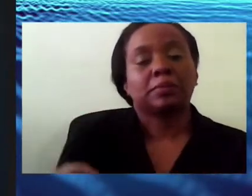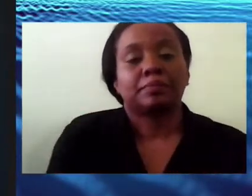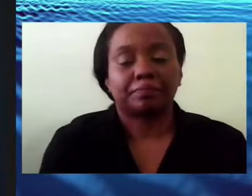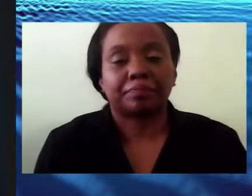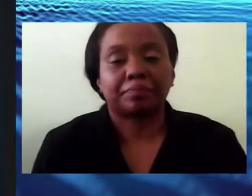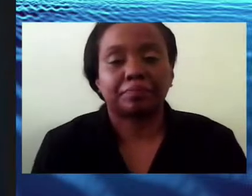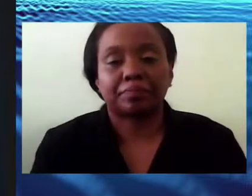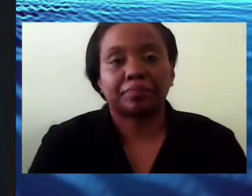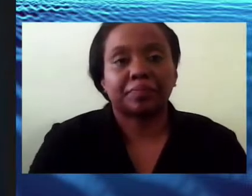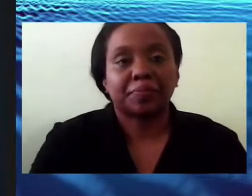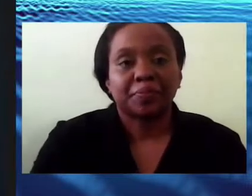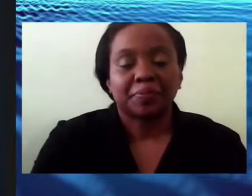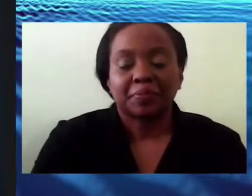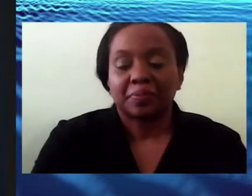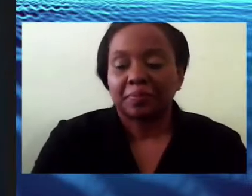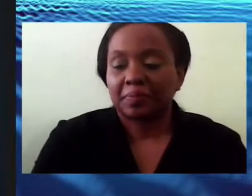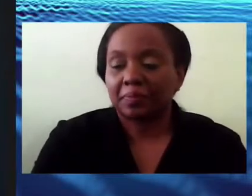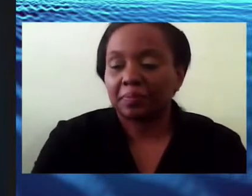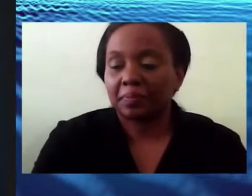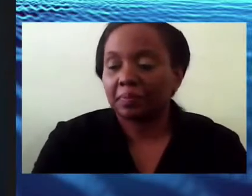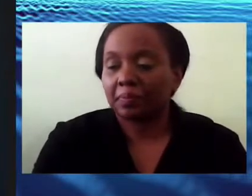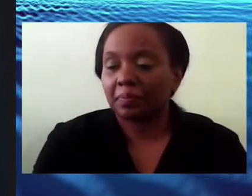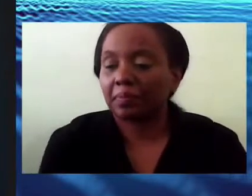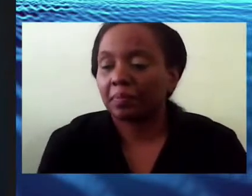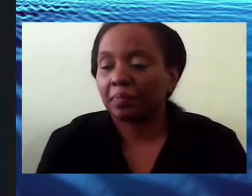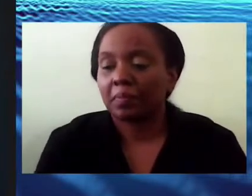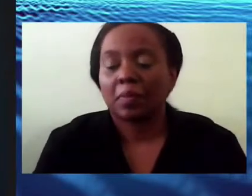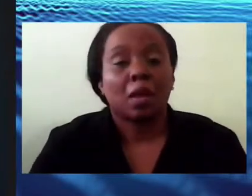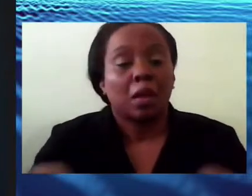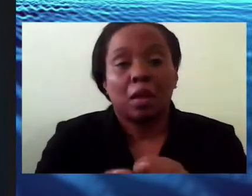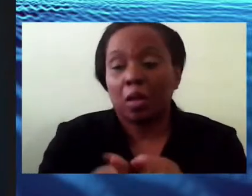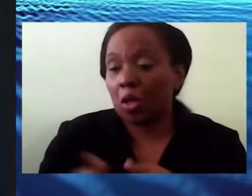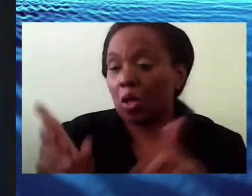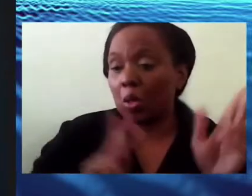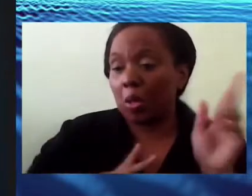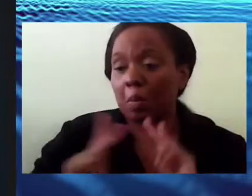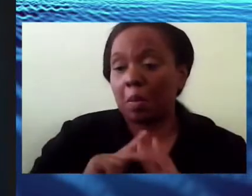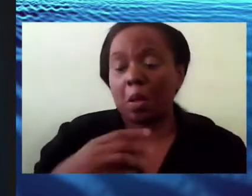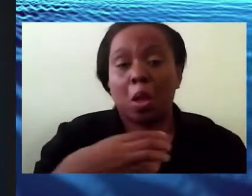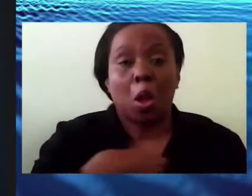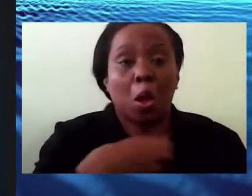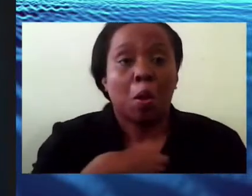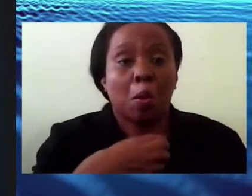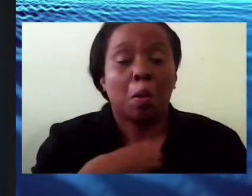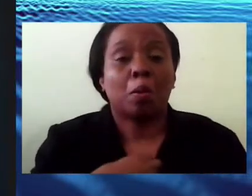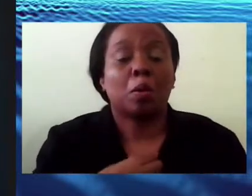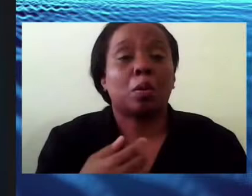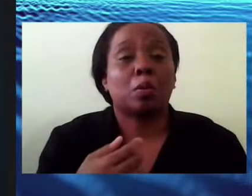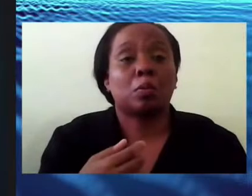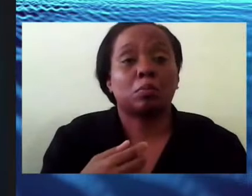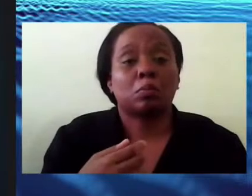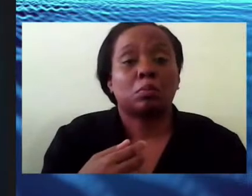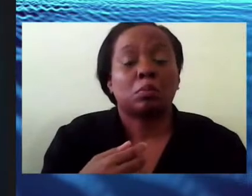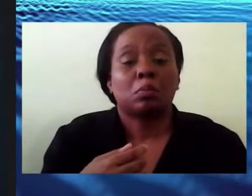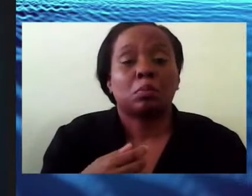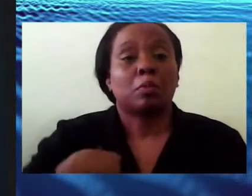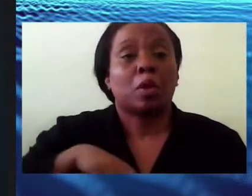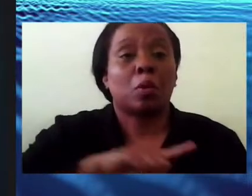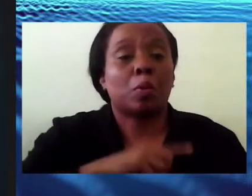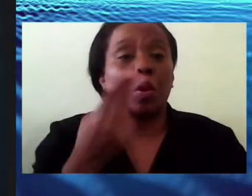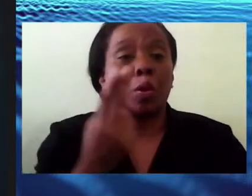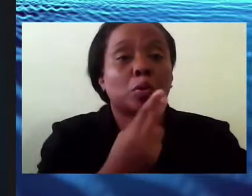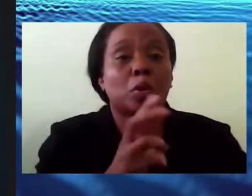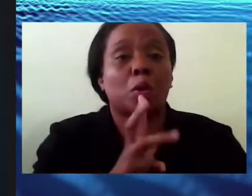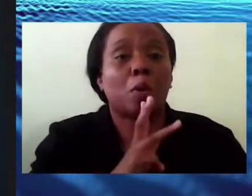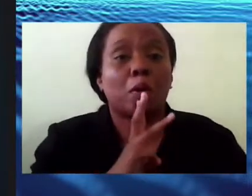arose, persons were complaining that we were using water when people in Barbados had no water. And a number of people